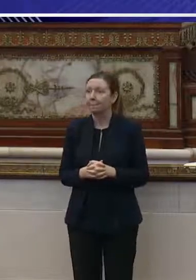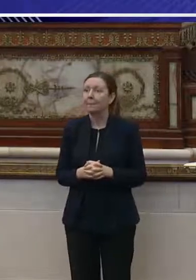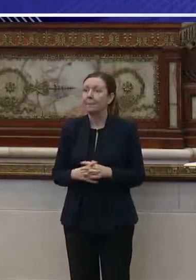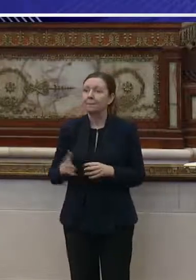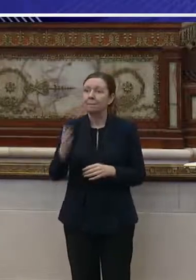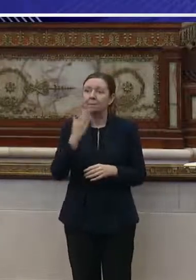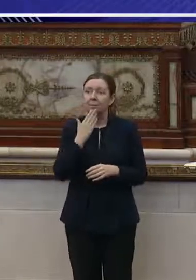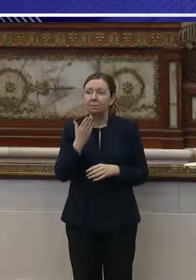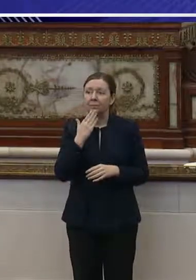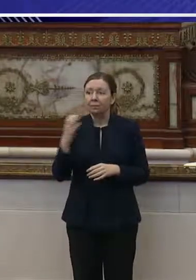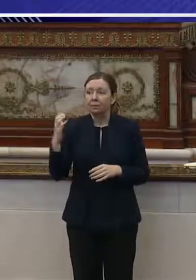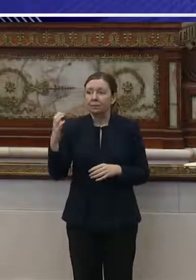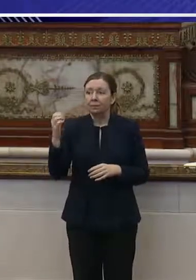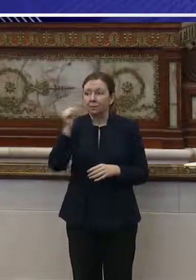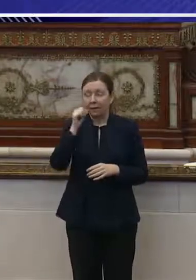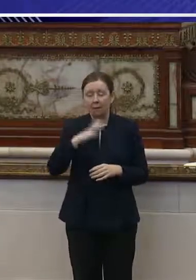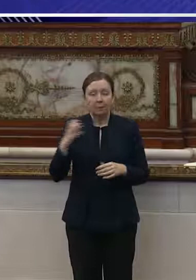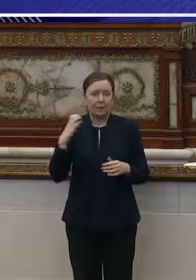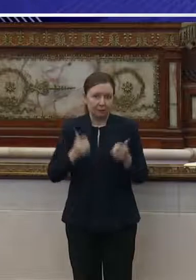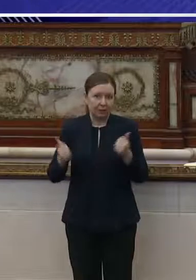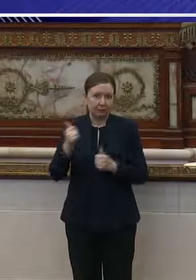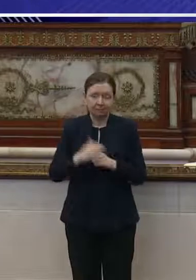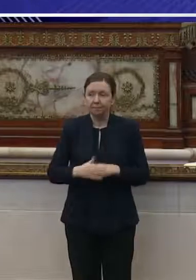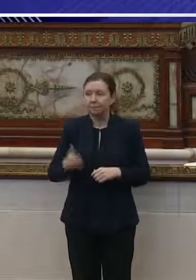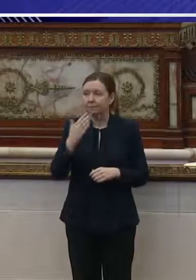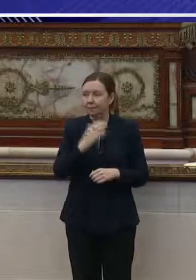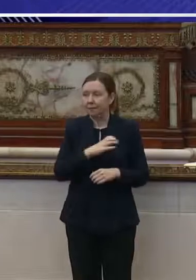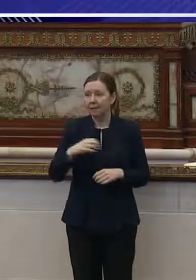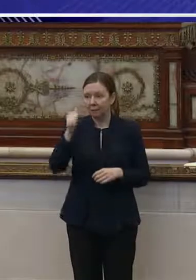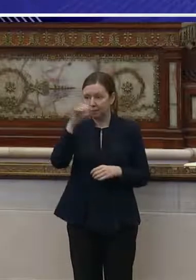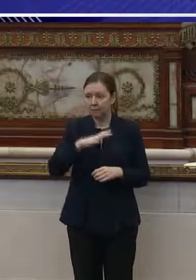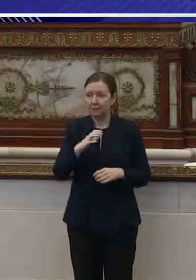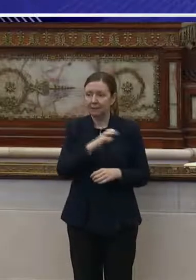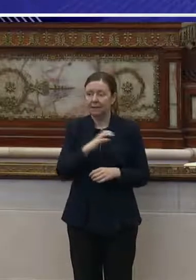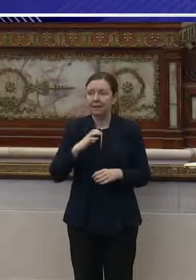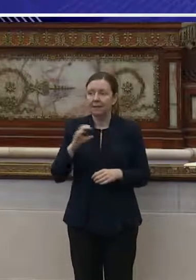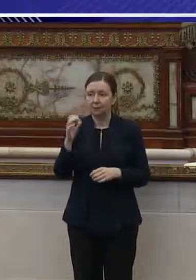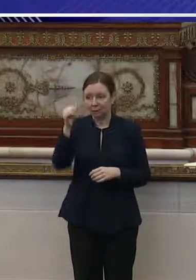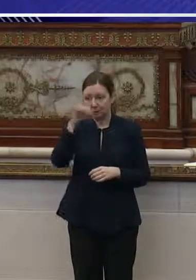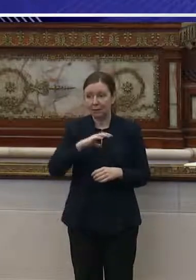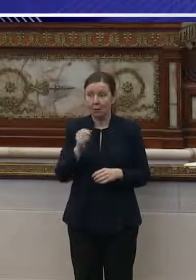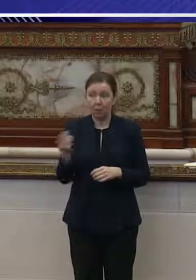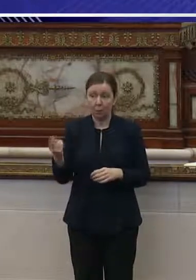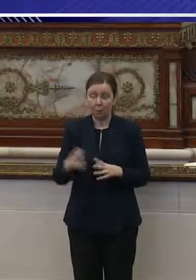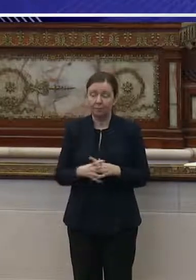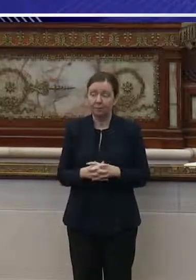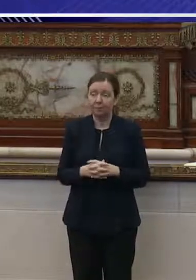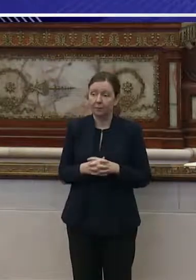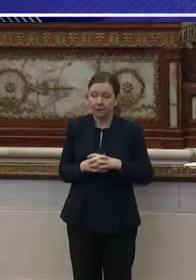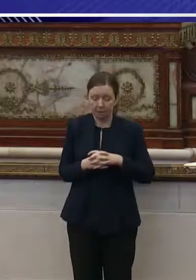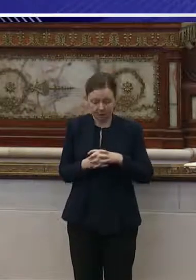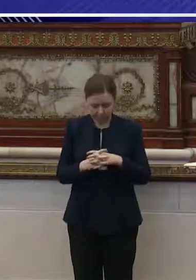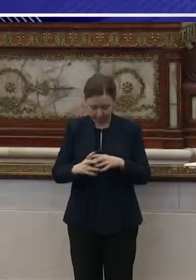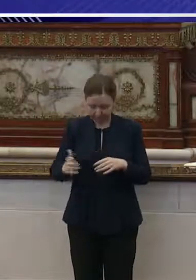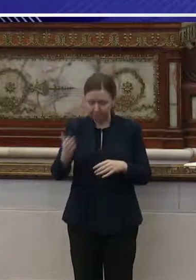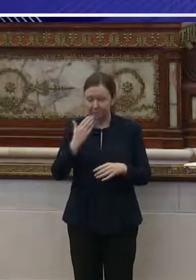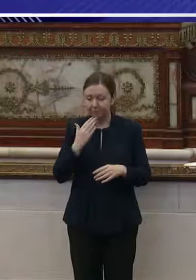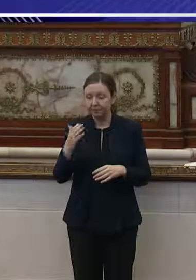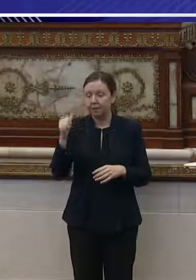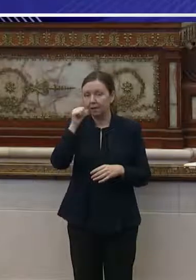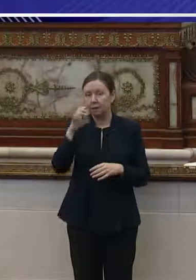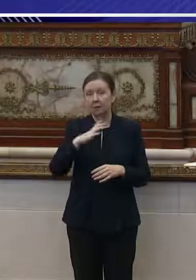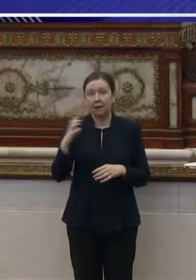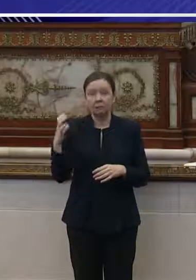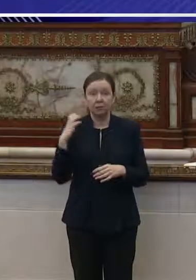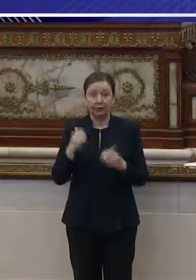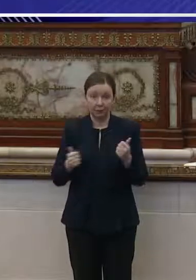Thank you, Madam Chair. Thank you, Councilman. Councilman O. Thank you very much, Madam